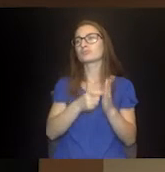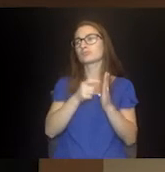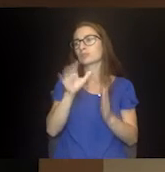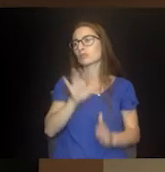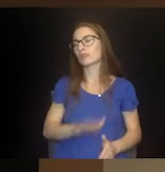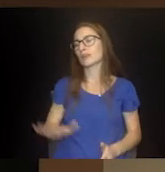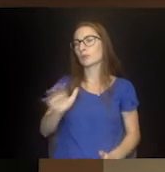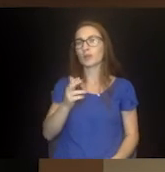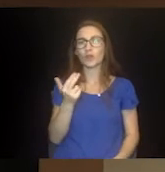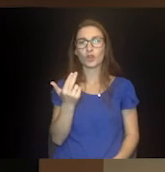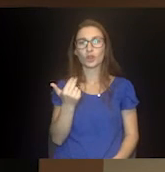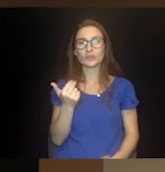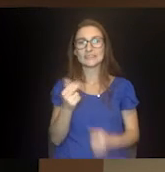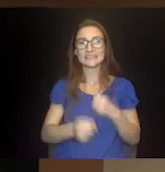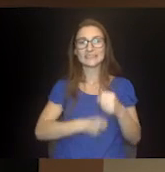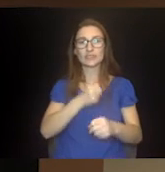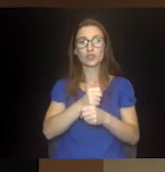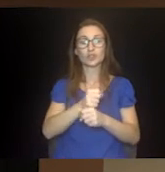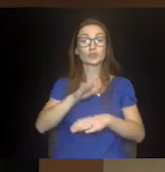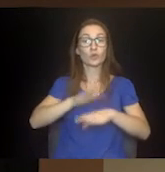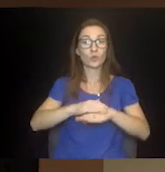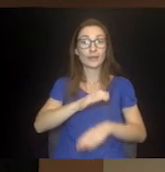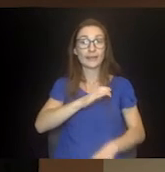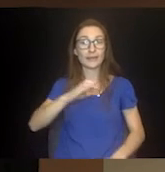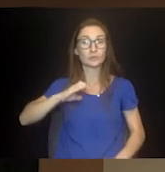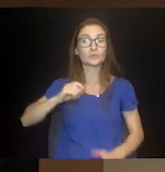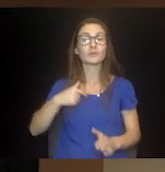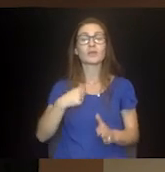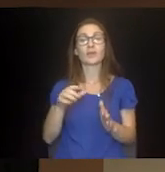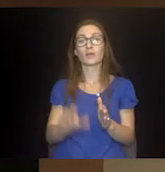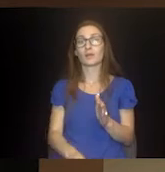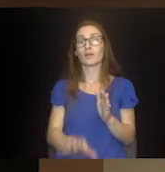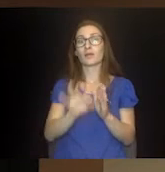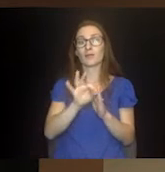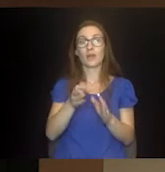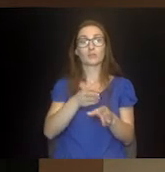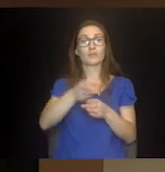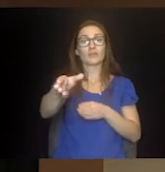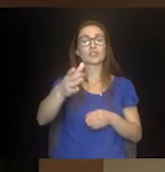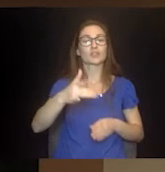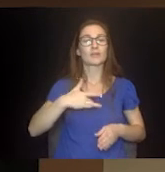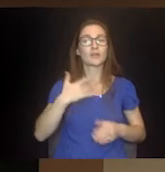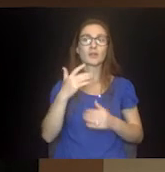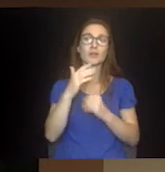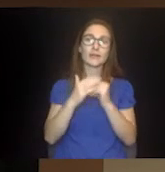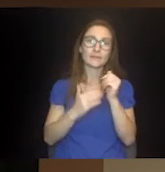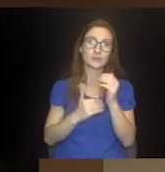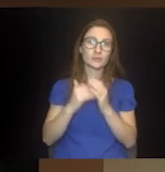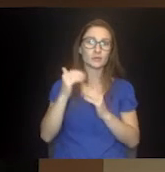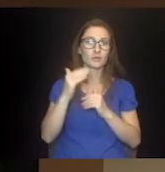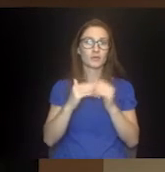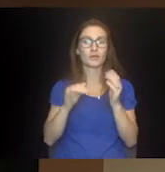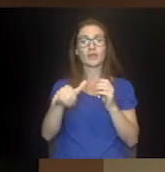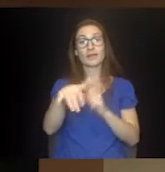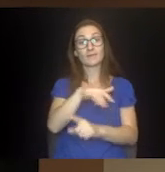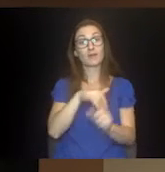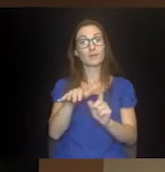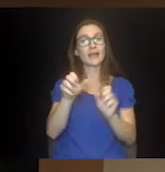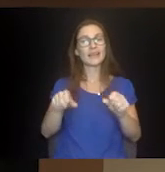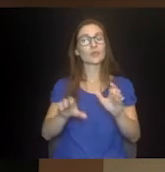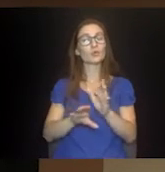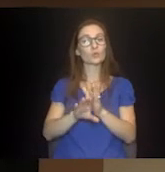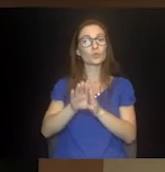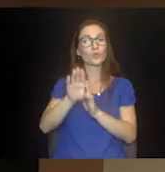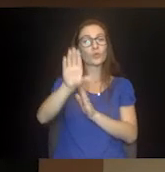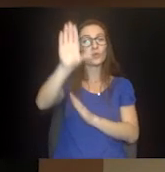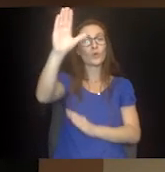want to say being on the council, it took almost 13 years for me to find a profession that I felt most comfortable in an